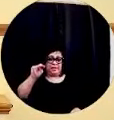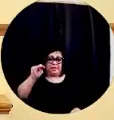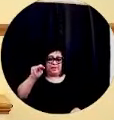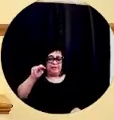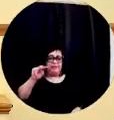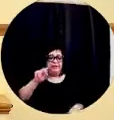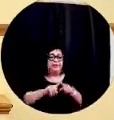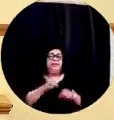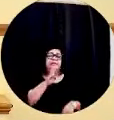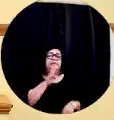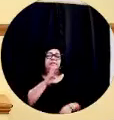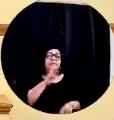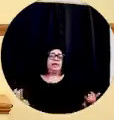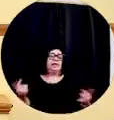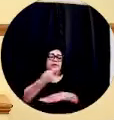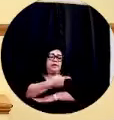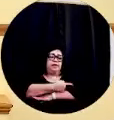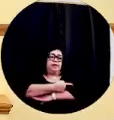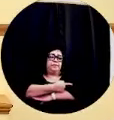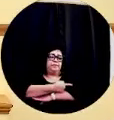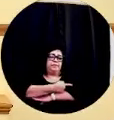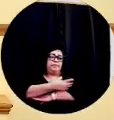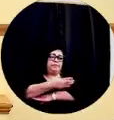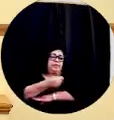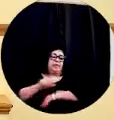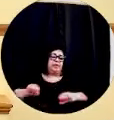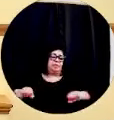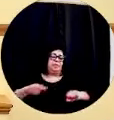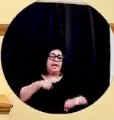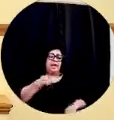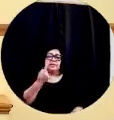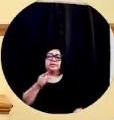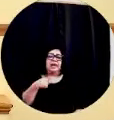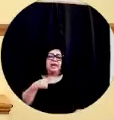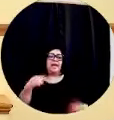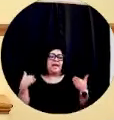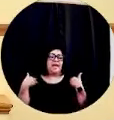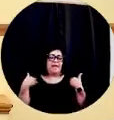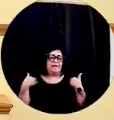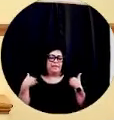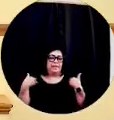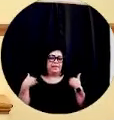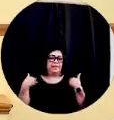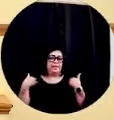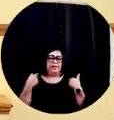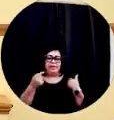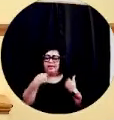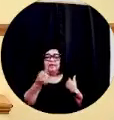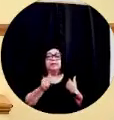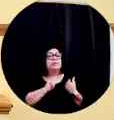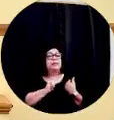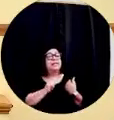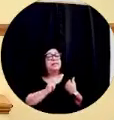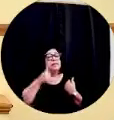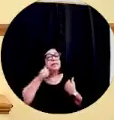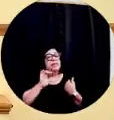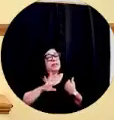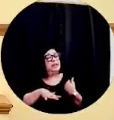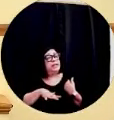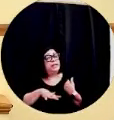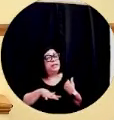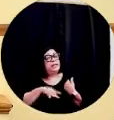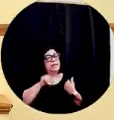Day. And may I say, I have to say to myself, ladies, you